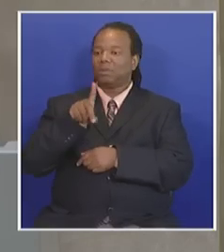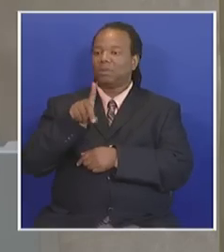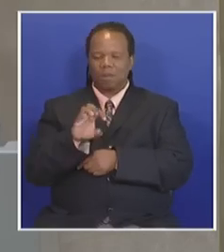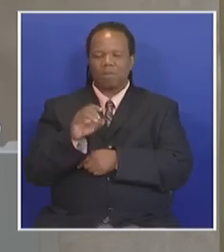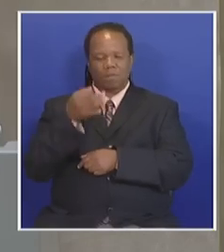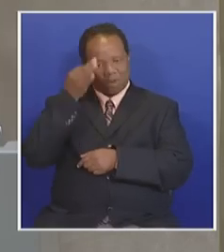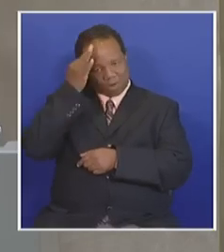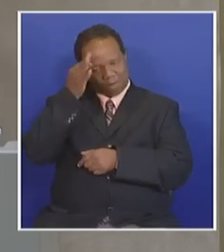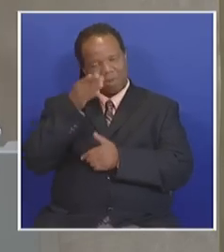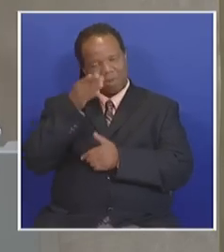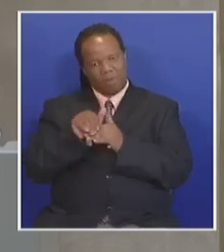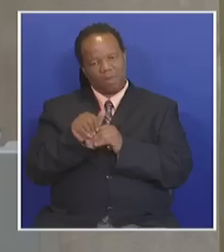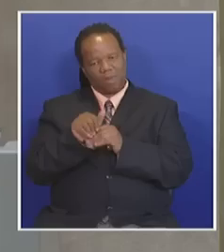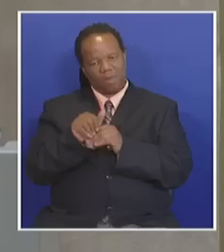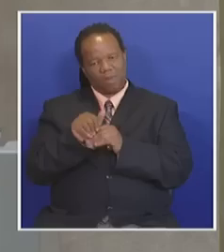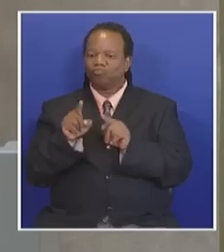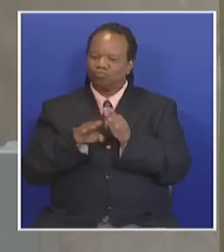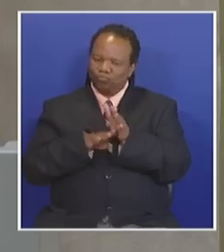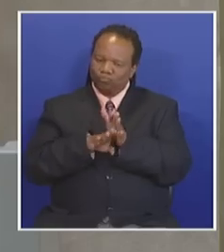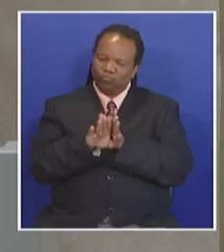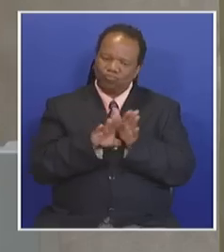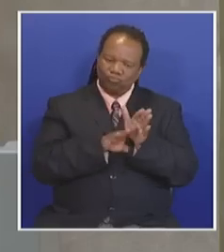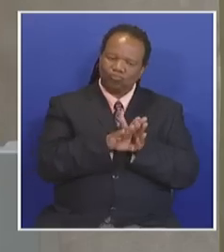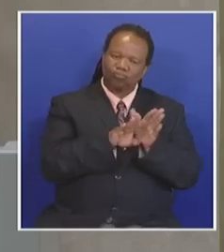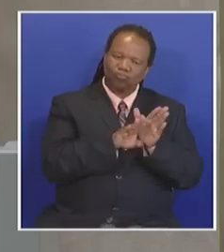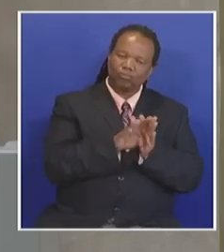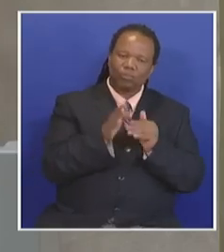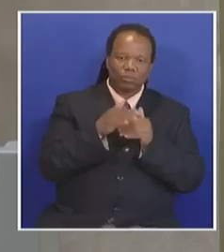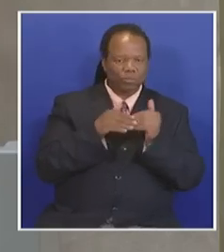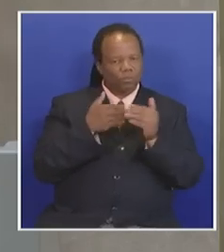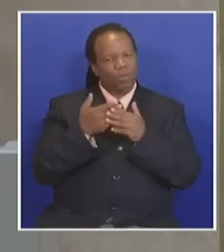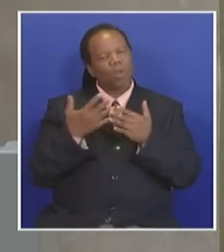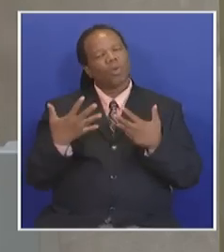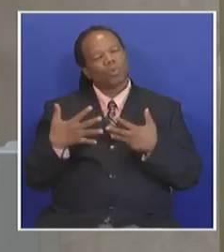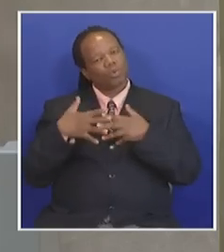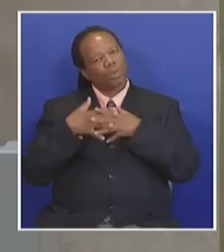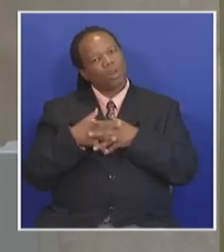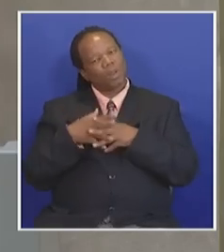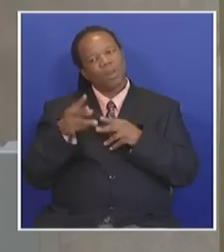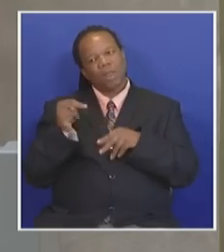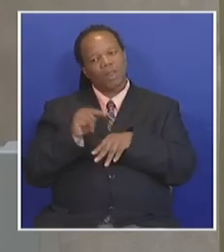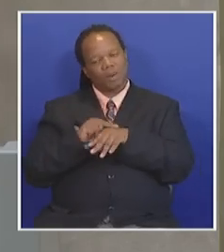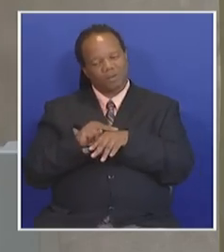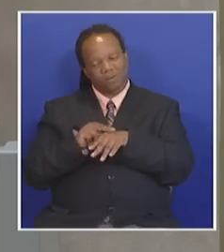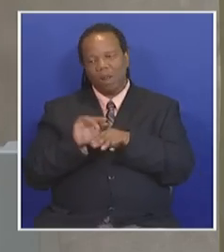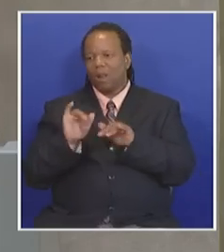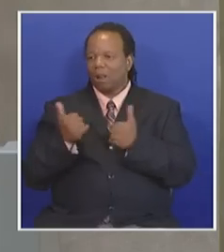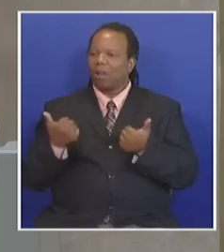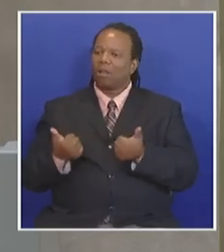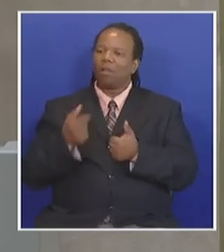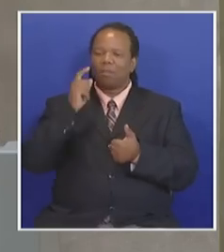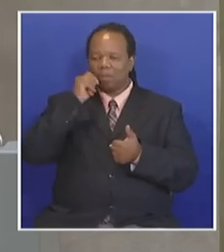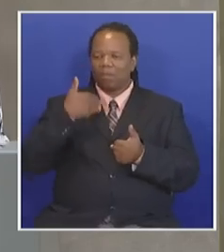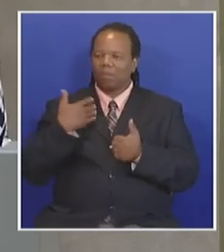legitimately advance our collective efforts to build an united, non-racial, non-sexist and democratic